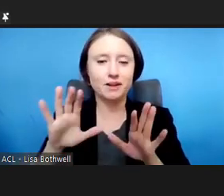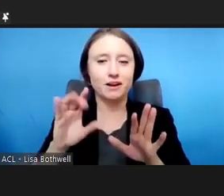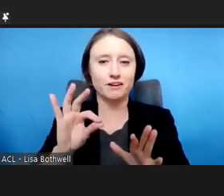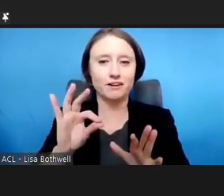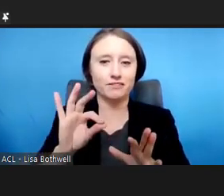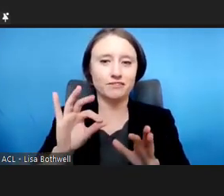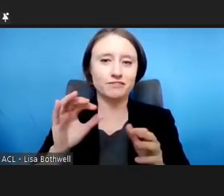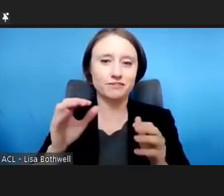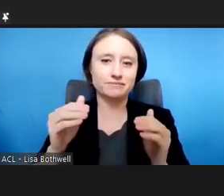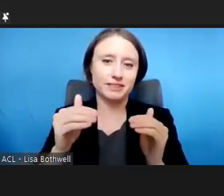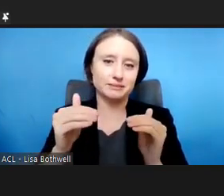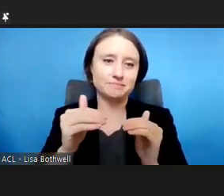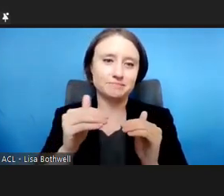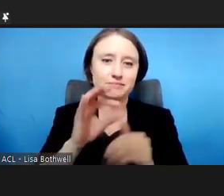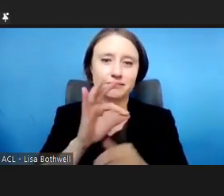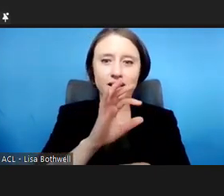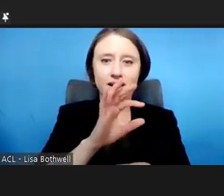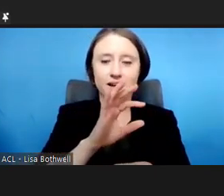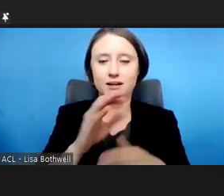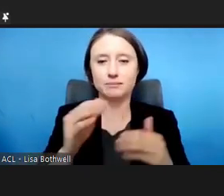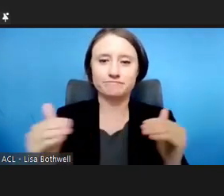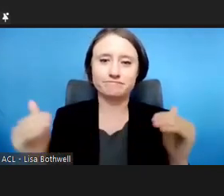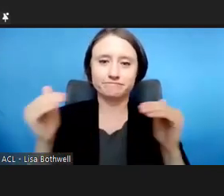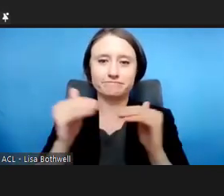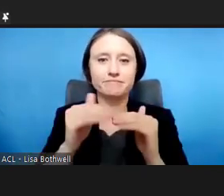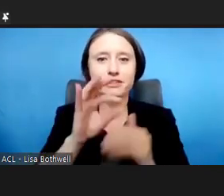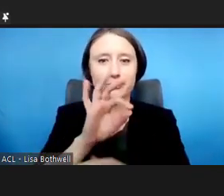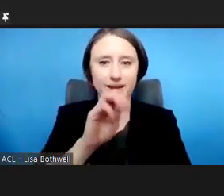state fund portion of the